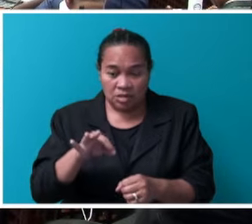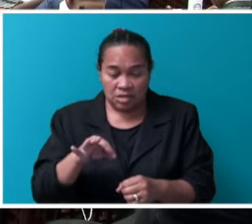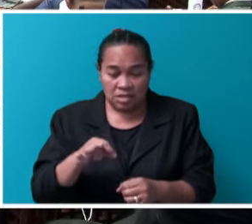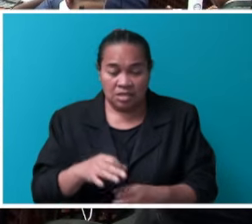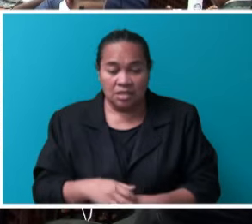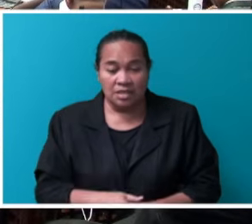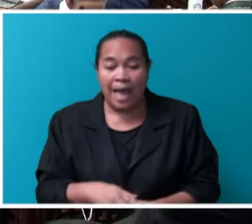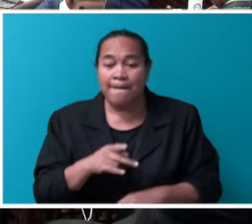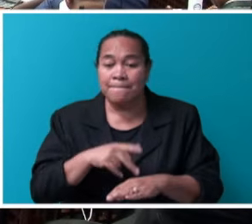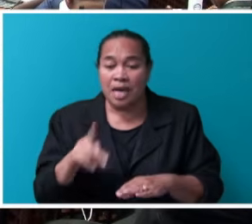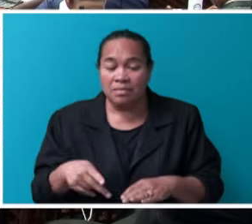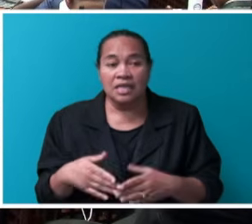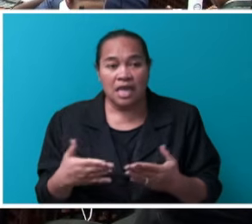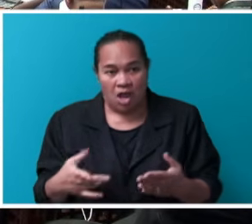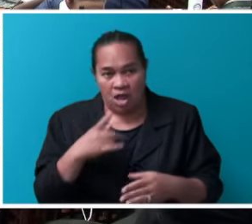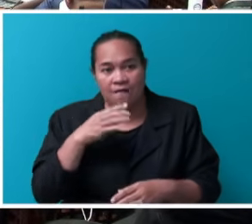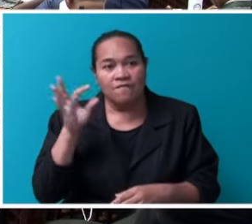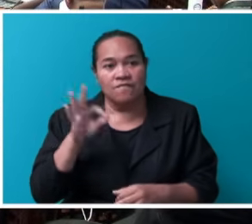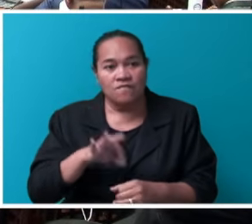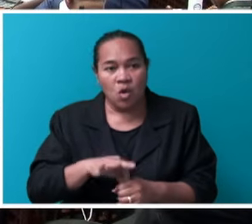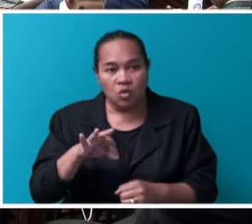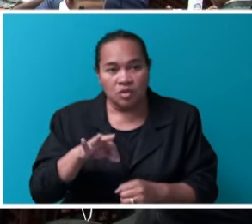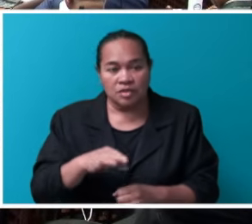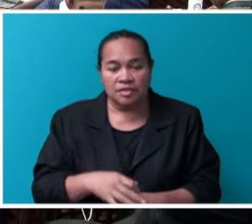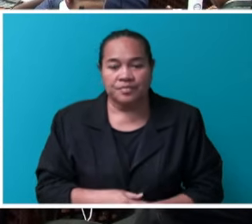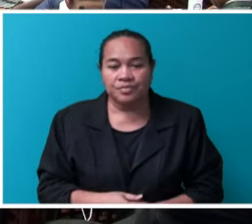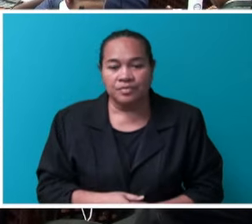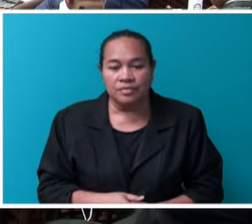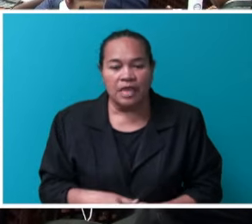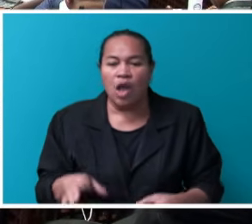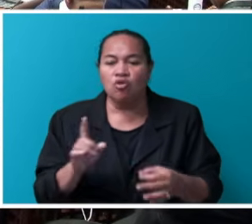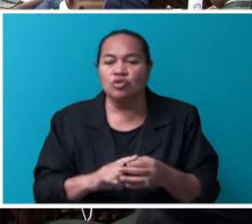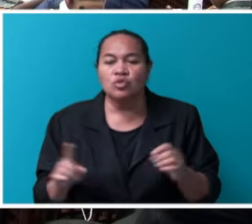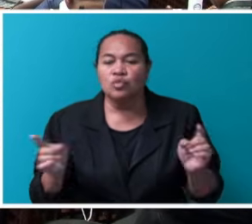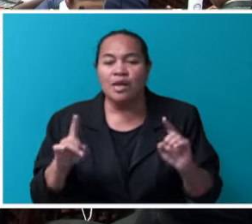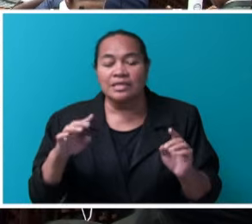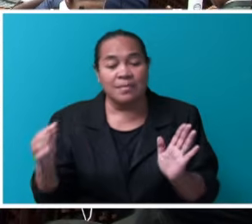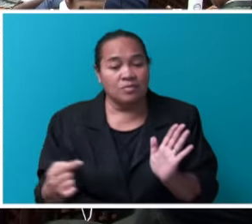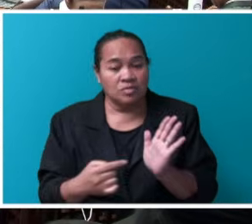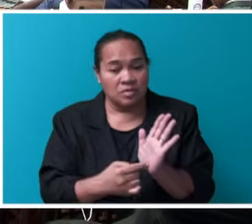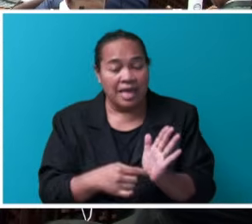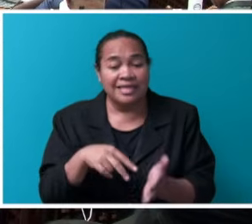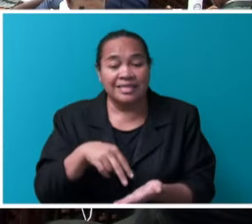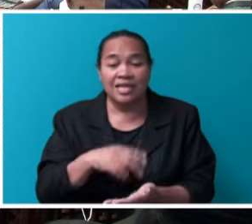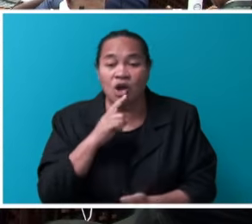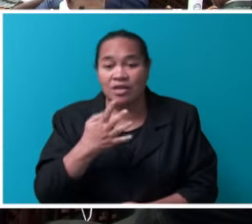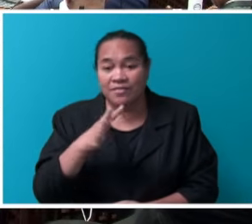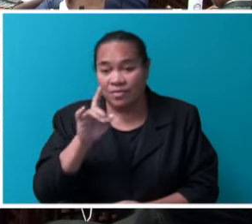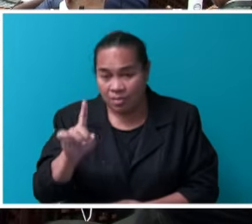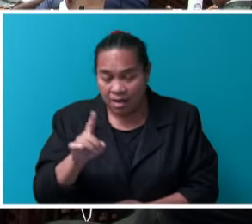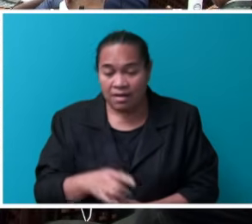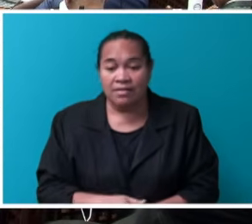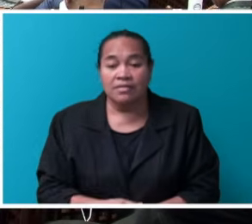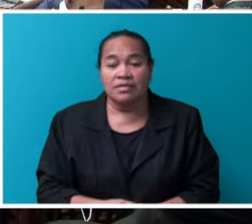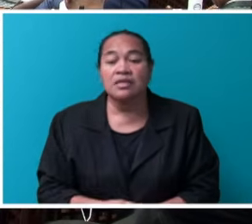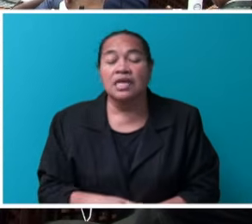The Parliament will now vote. The question is pursuant to Standing Order 51 that